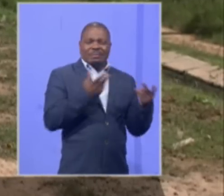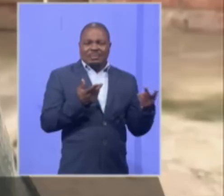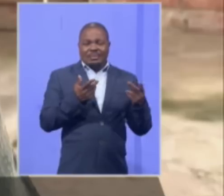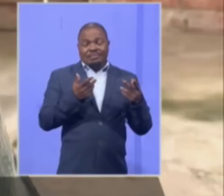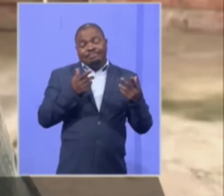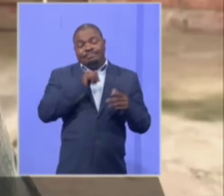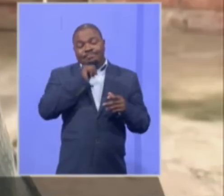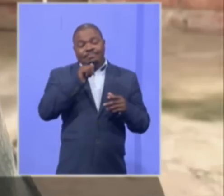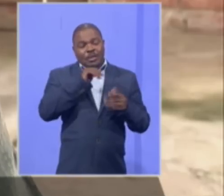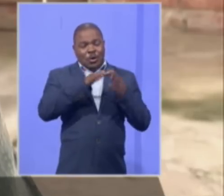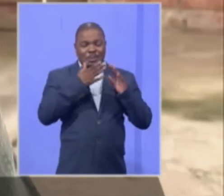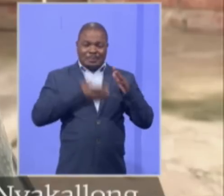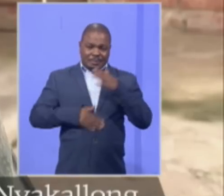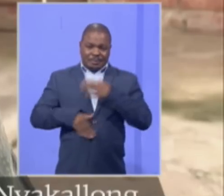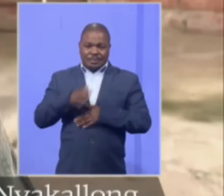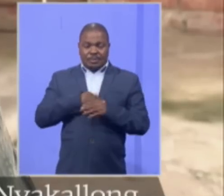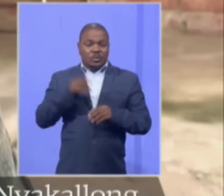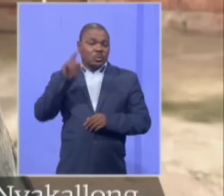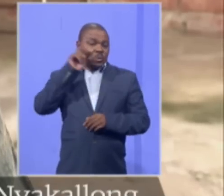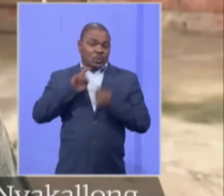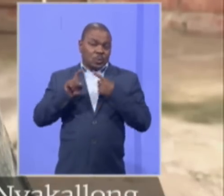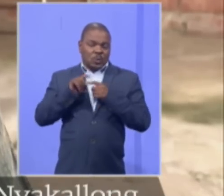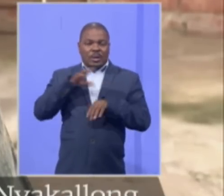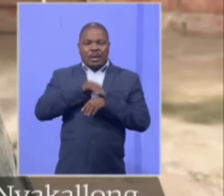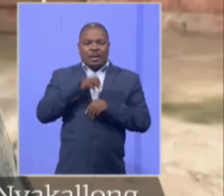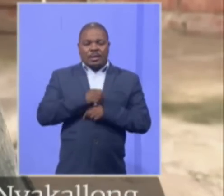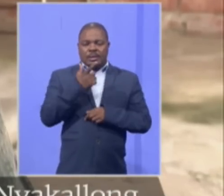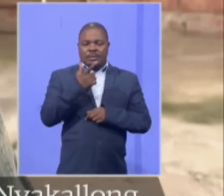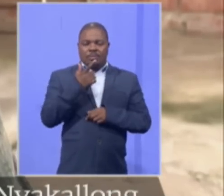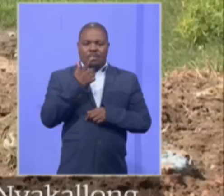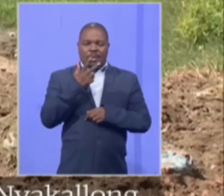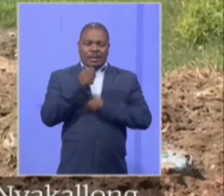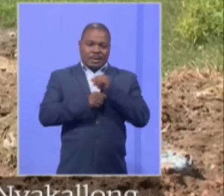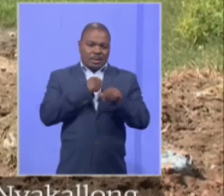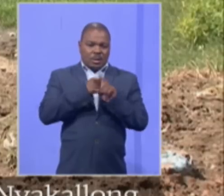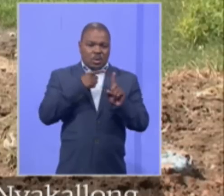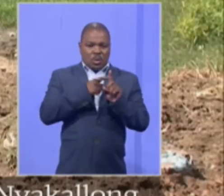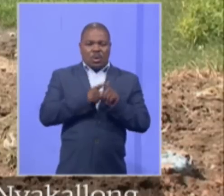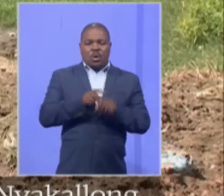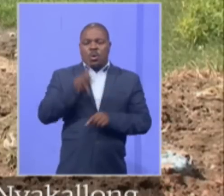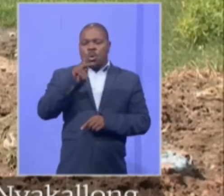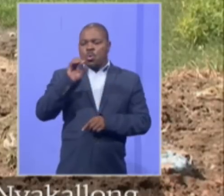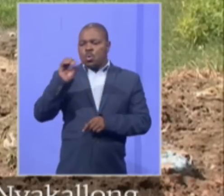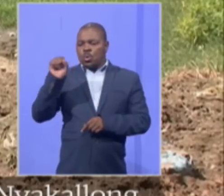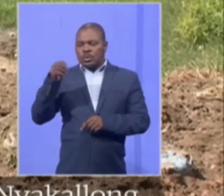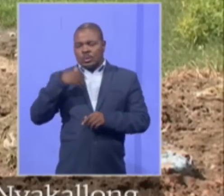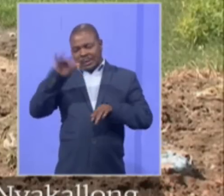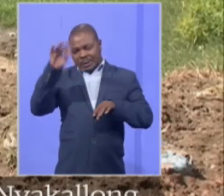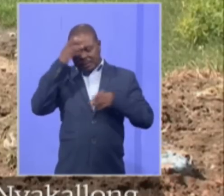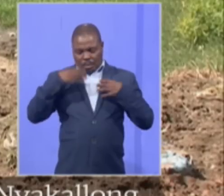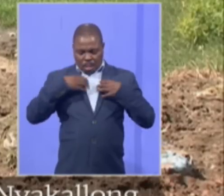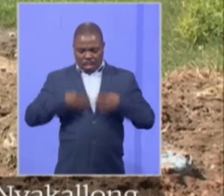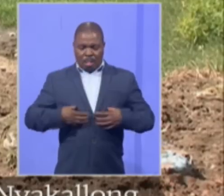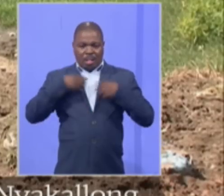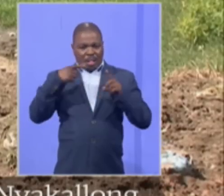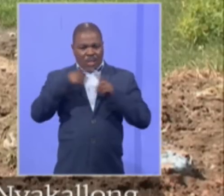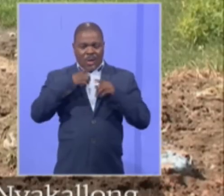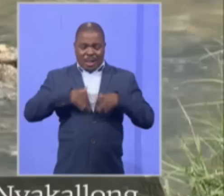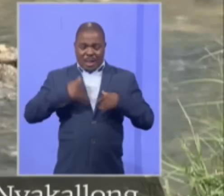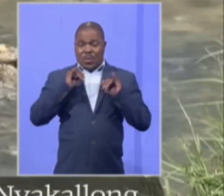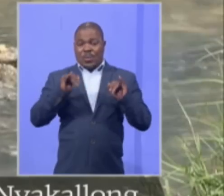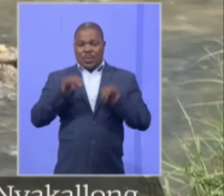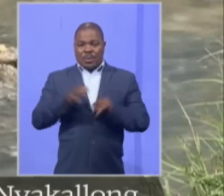Go motsofe wa mengwaga e 78 Kuo Mafikeng o a belegego ka bolwetši ba mafatla se se bea bophelo bja gagwe kotsing. Le